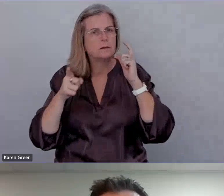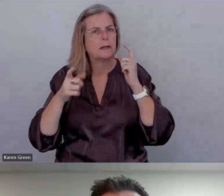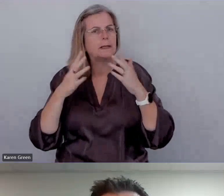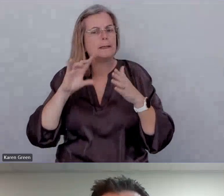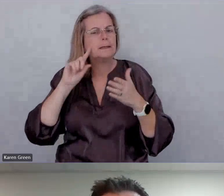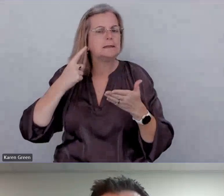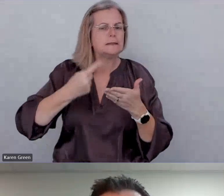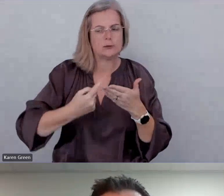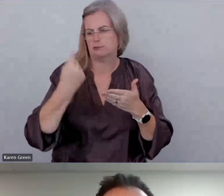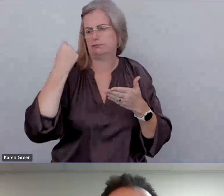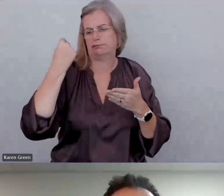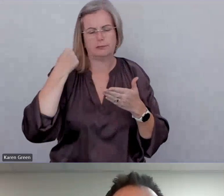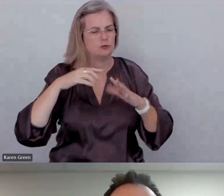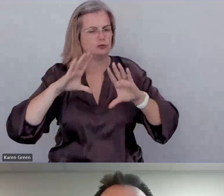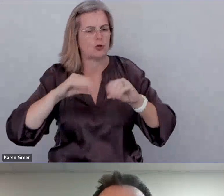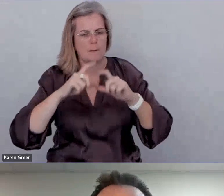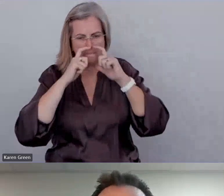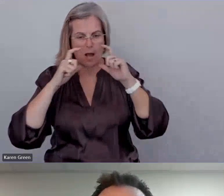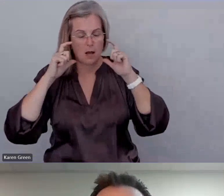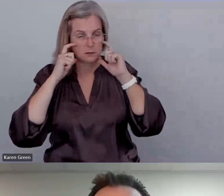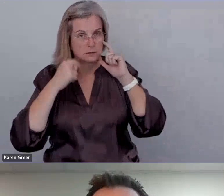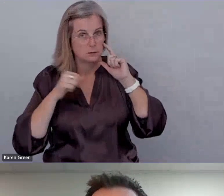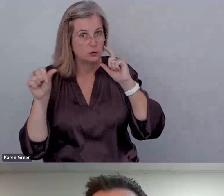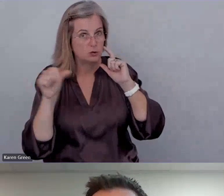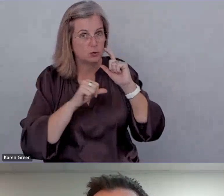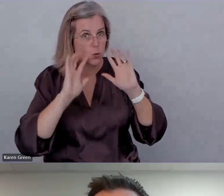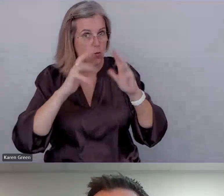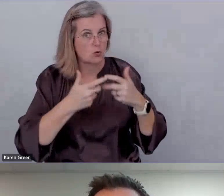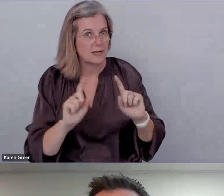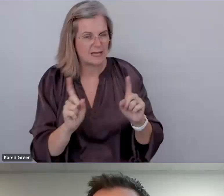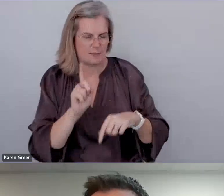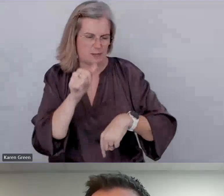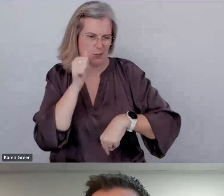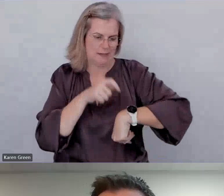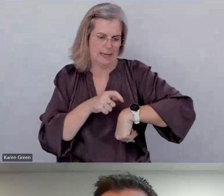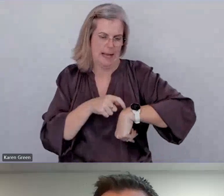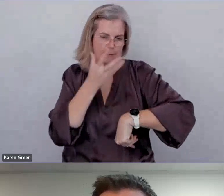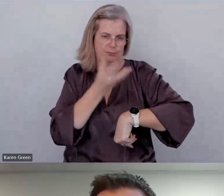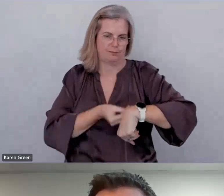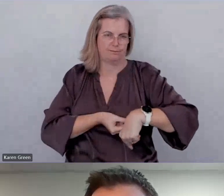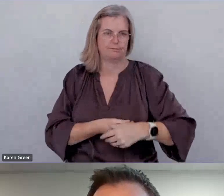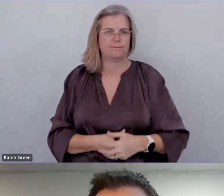whether that was something we should be worried about. I'm aware we are running out of time for this Q&A. A well-fitted